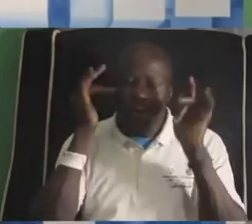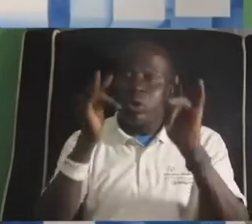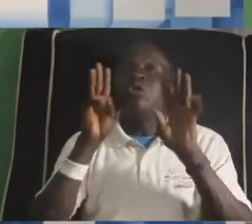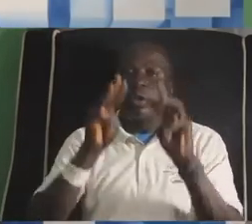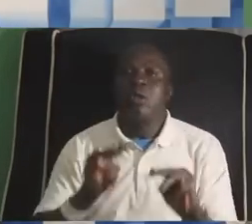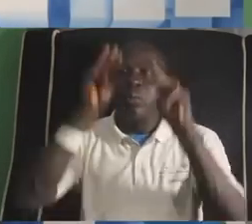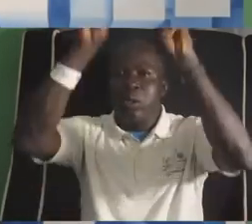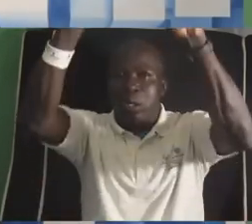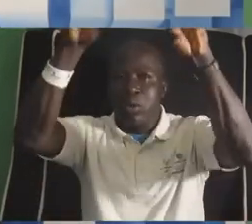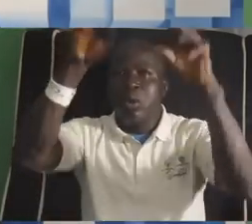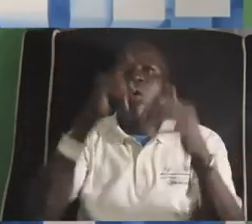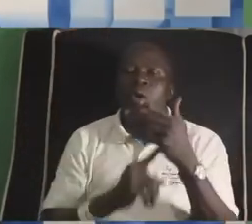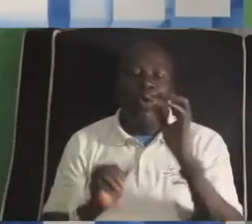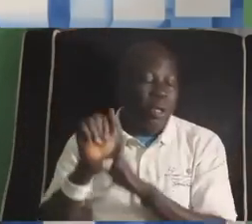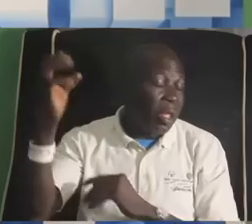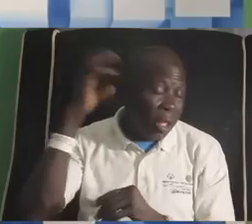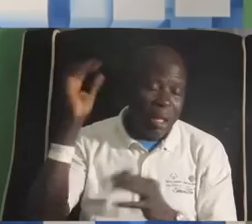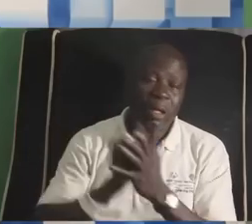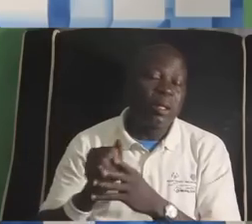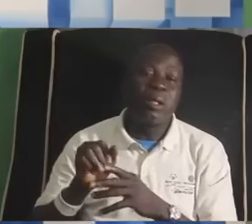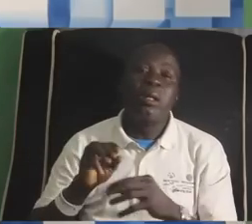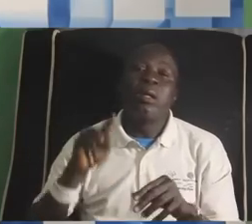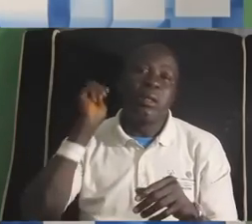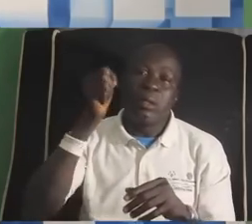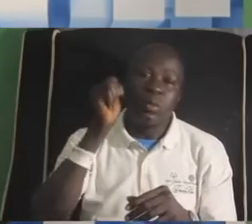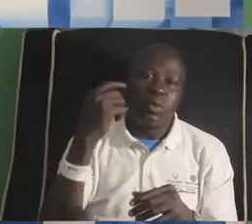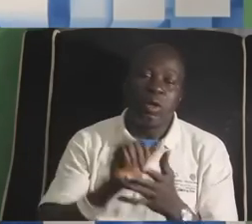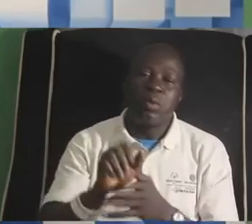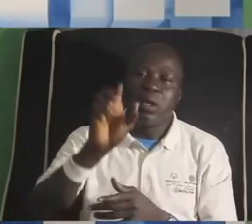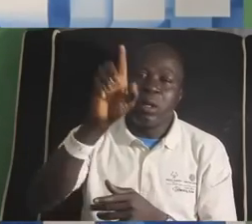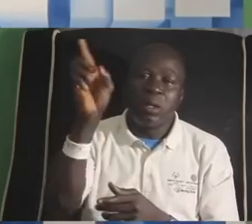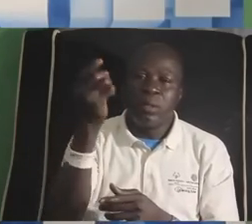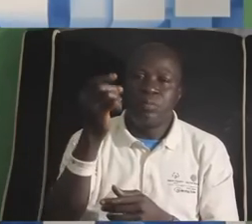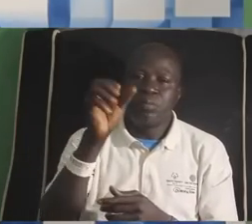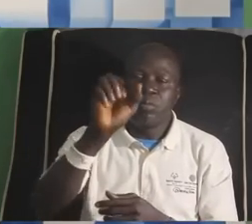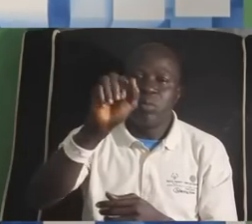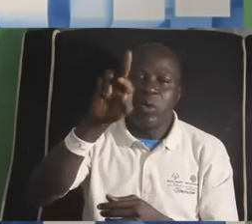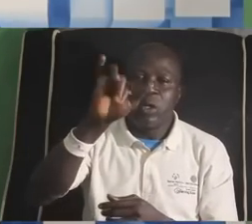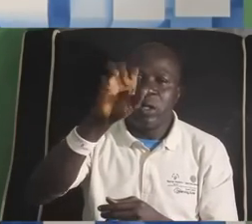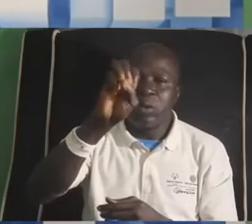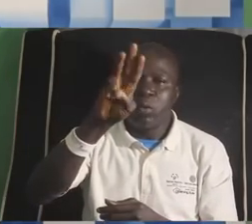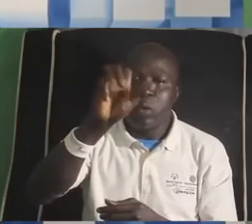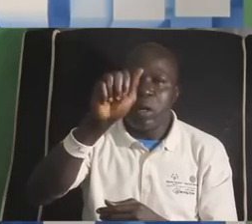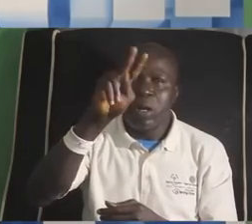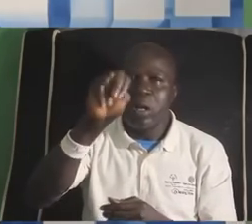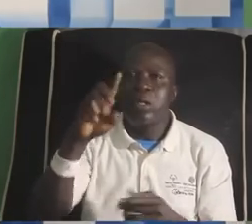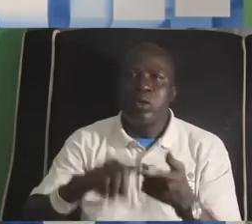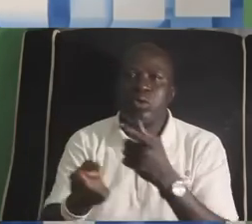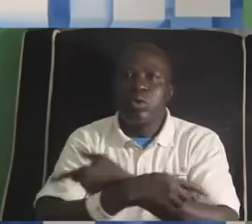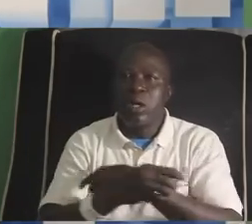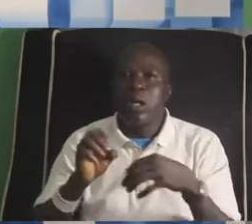must see miracle. O gbọ eriri ni wa lana. Do you hear anyone's testimony Scorpio. Yesterday? Scorpion. Bẹ́ẹ̀ni. Yes. In fact, lónìí.